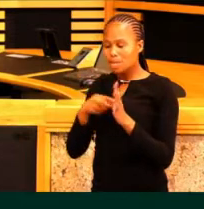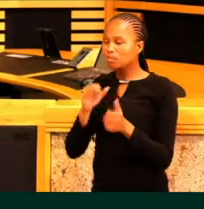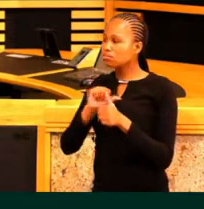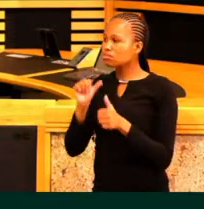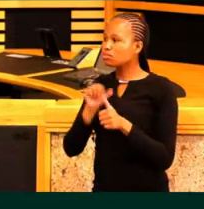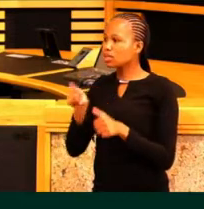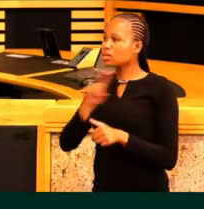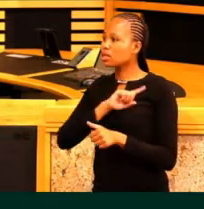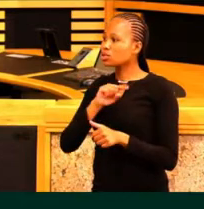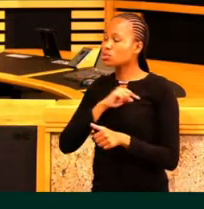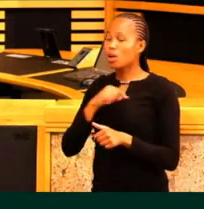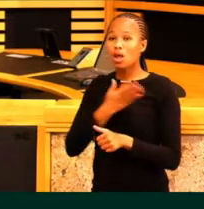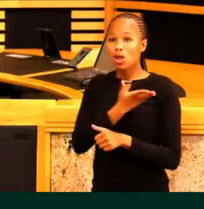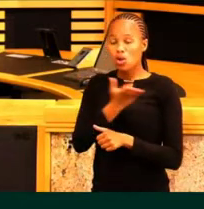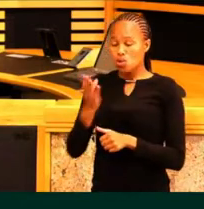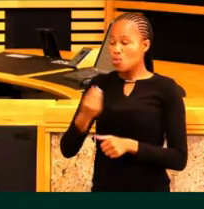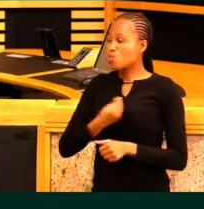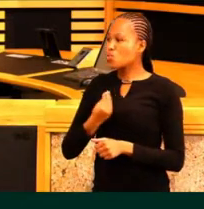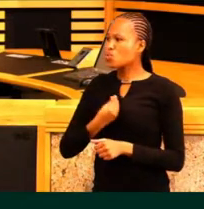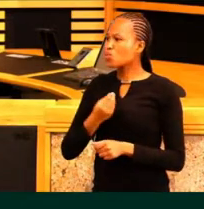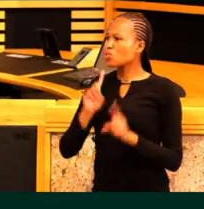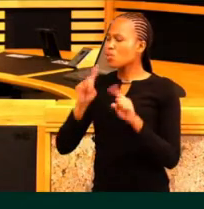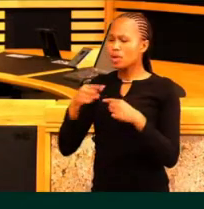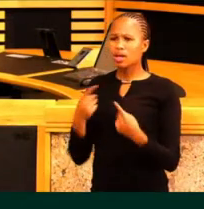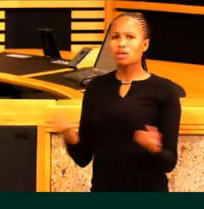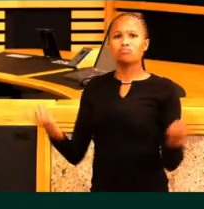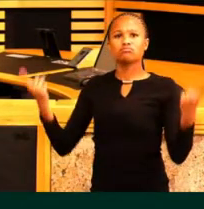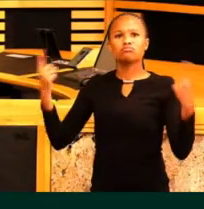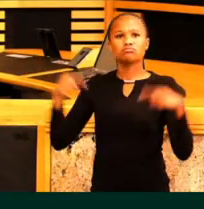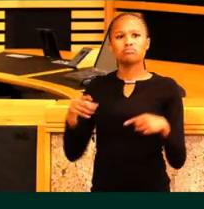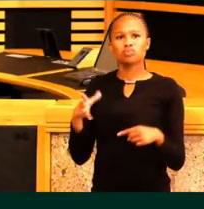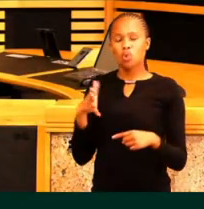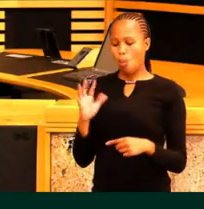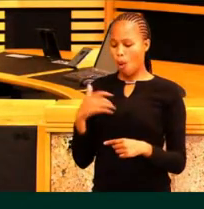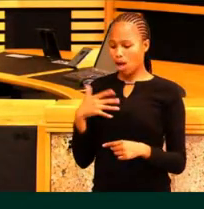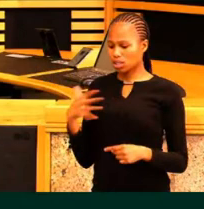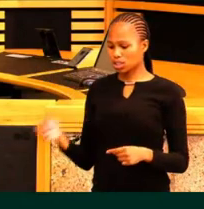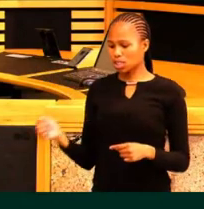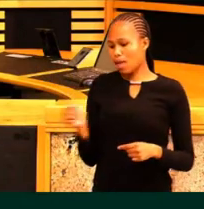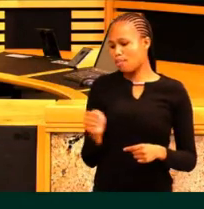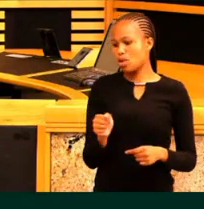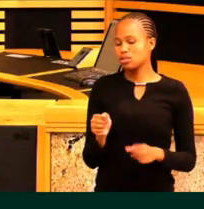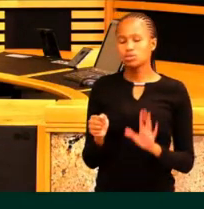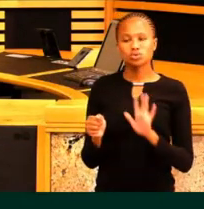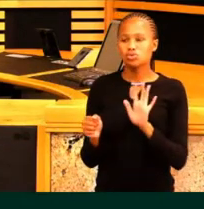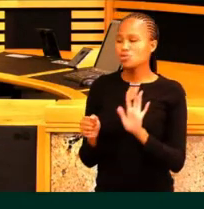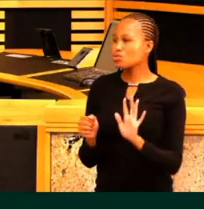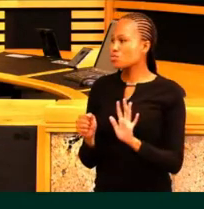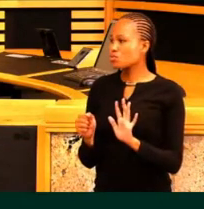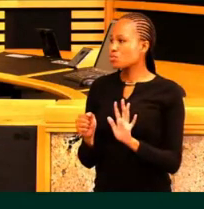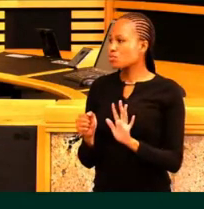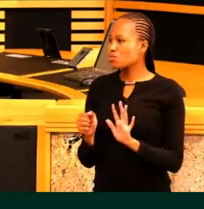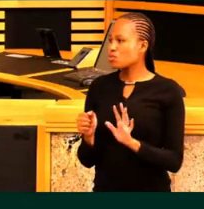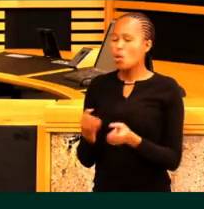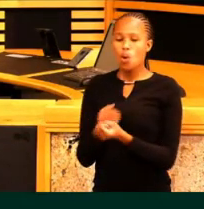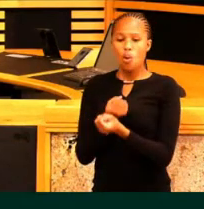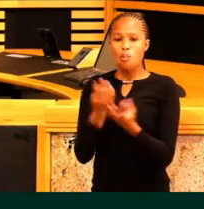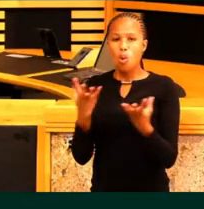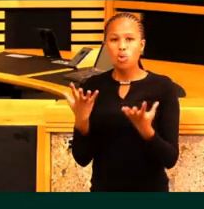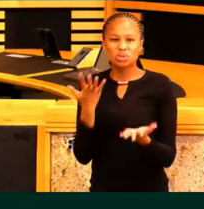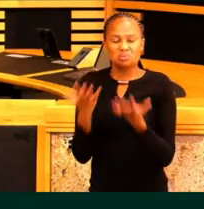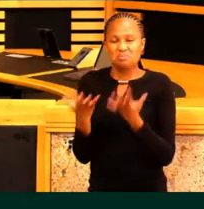to all of you young people you can't be gathered here all of you you want to be employed most of you you've got ideas